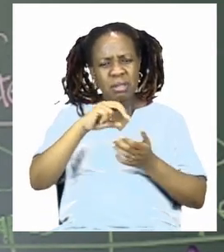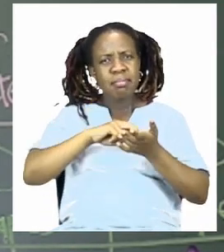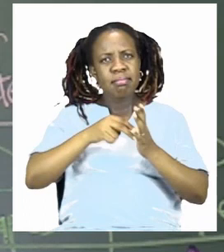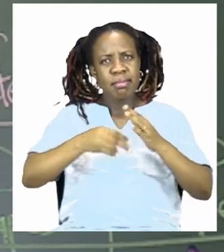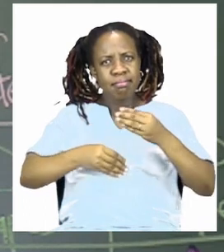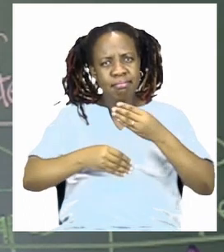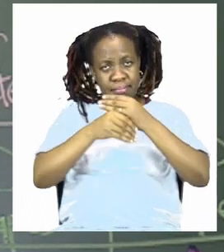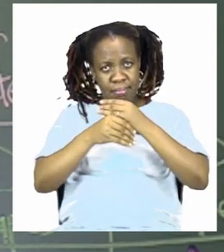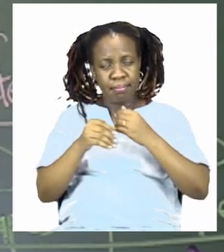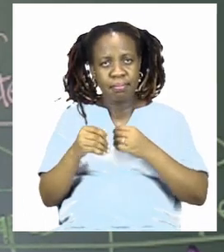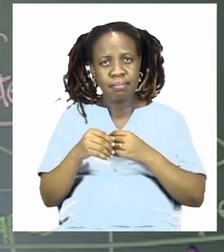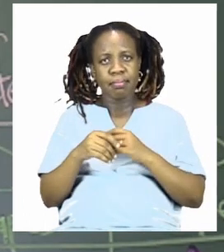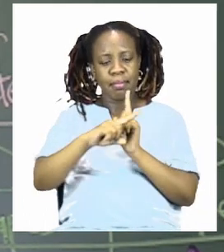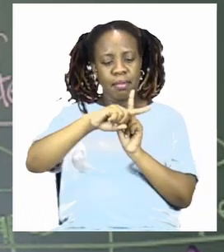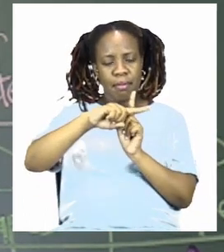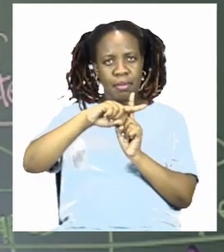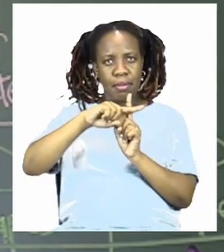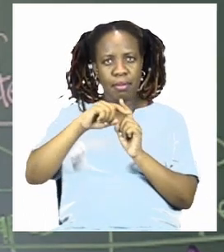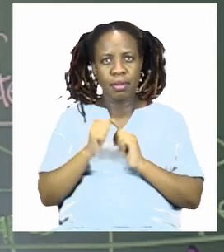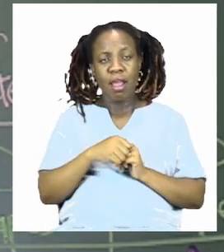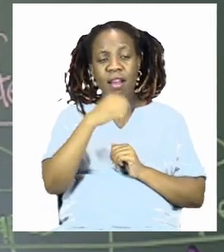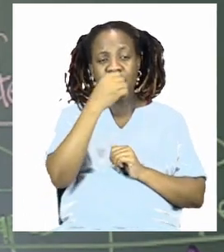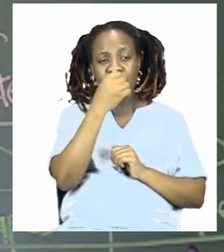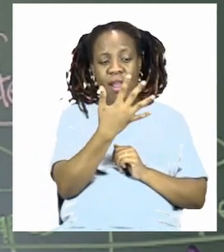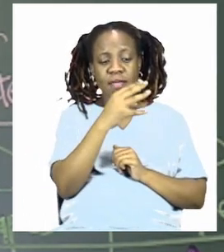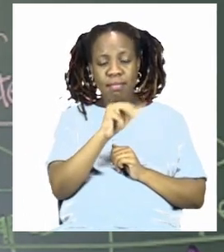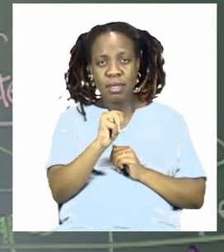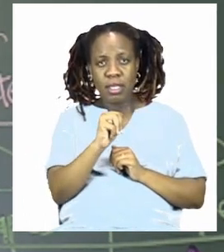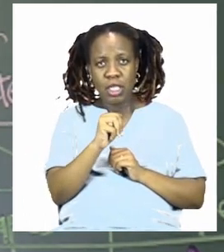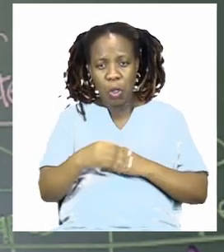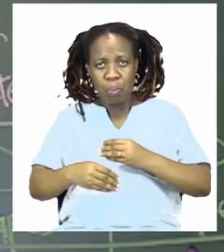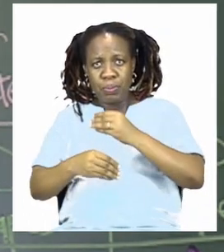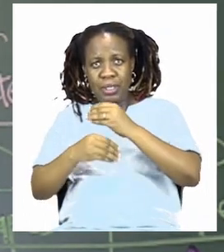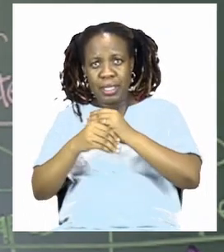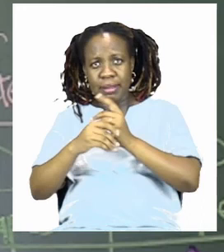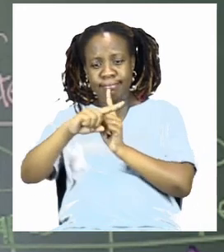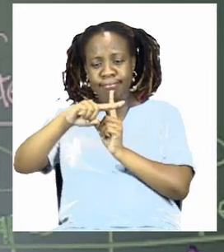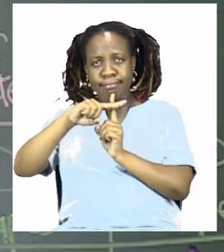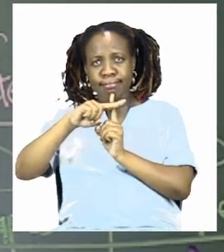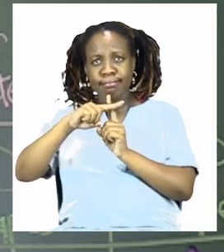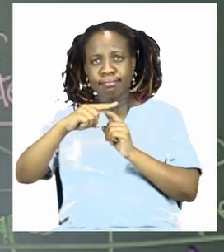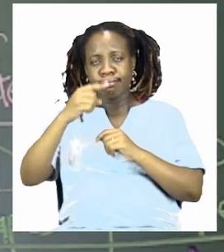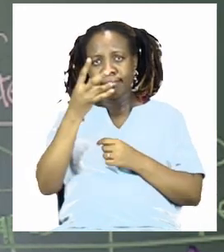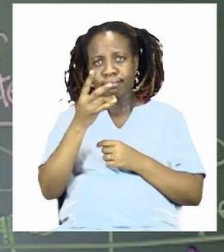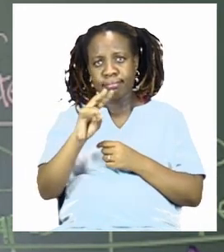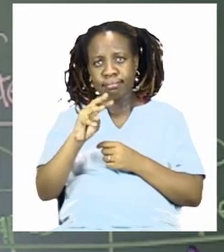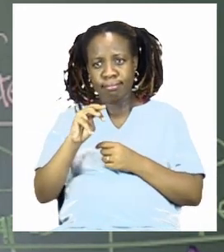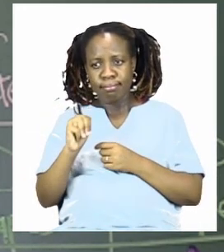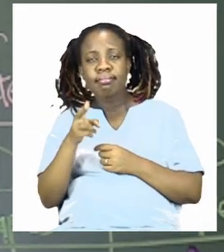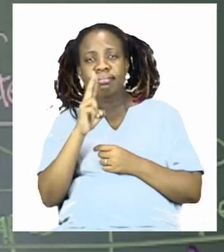meters plus height, which is 7 meters, and that is equal to 12